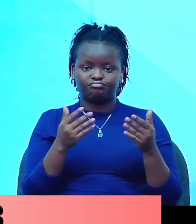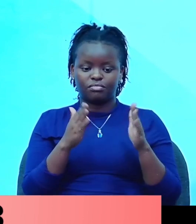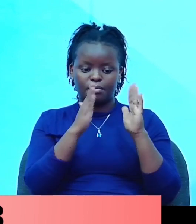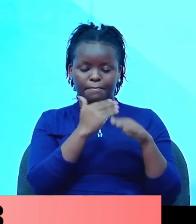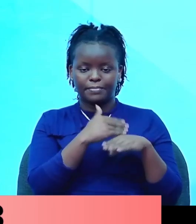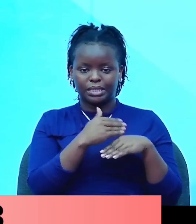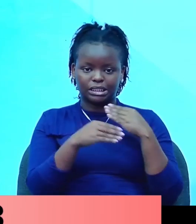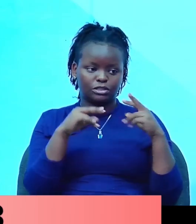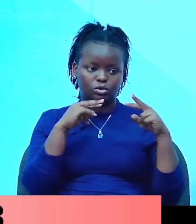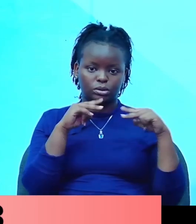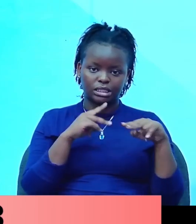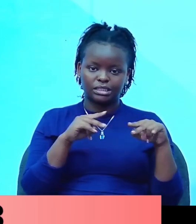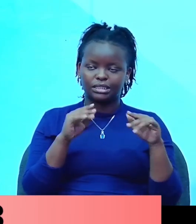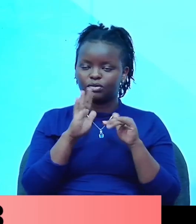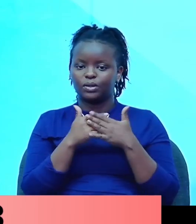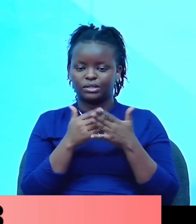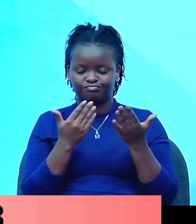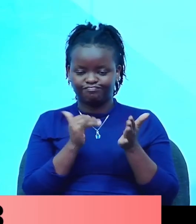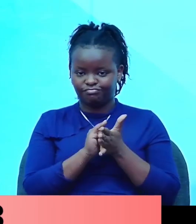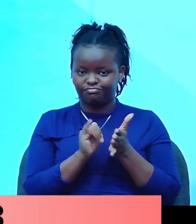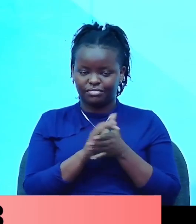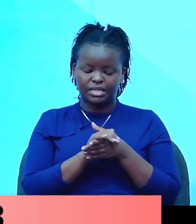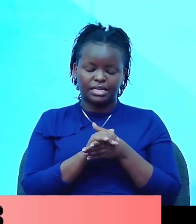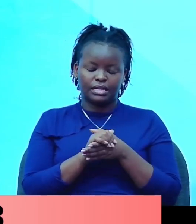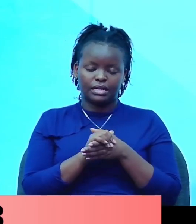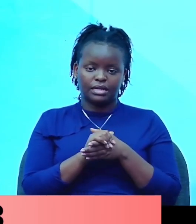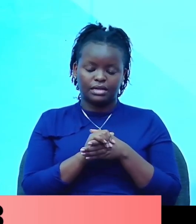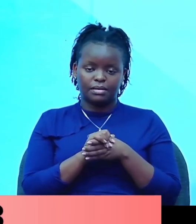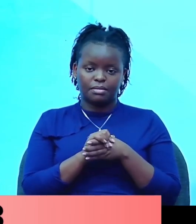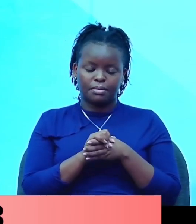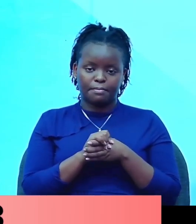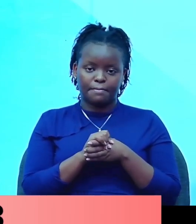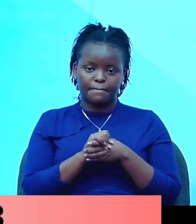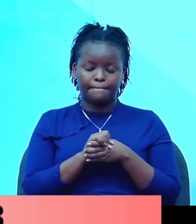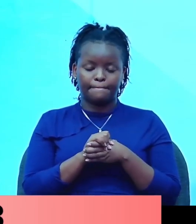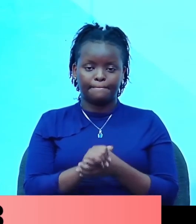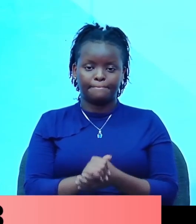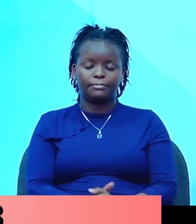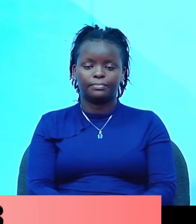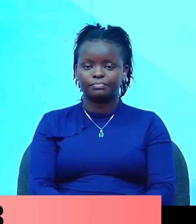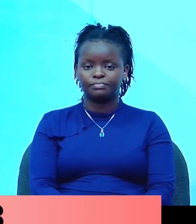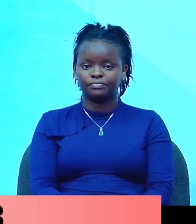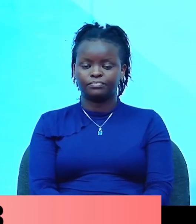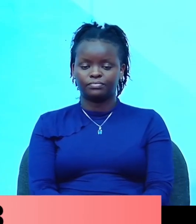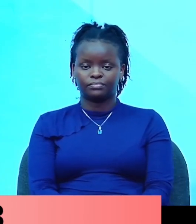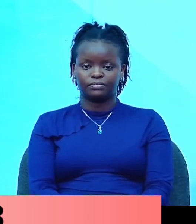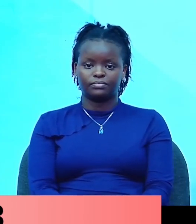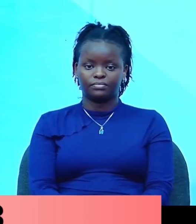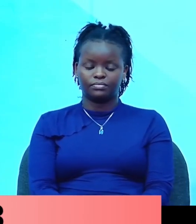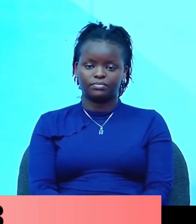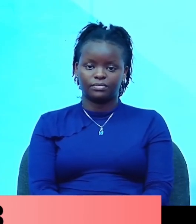returns. Exactly. So being part and enabling a platform that does that catalyzes the economy,